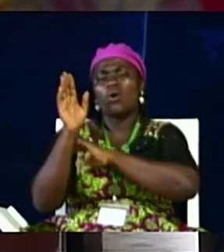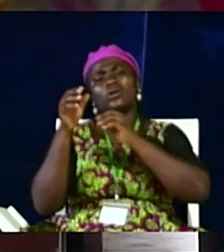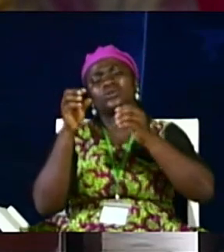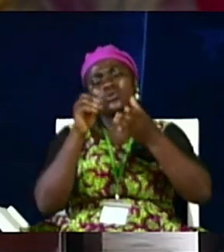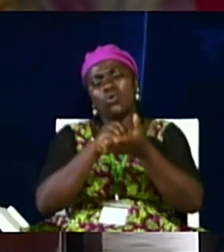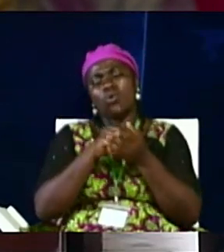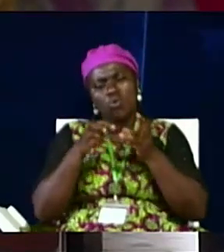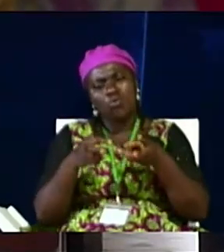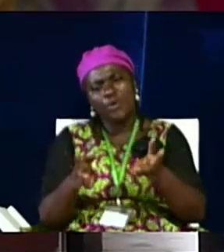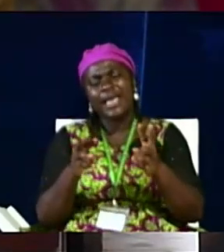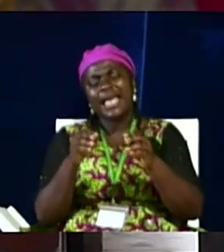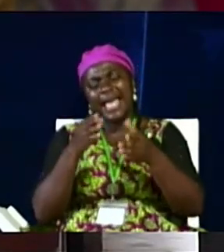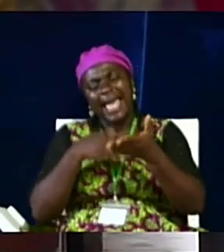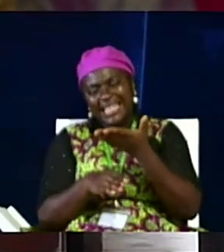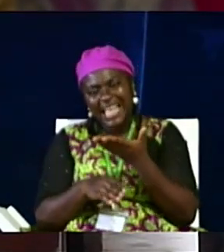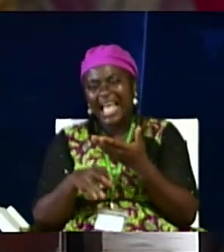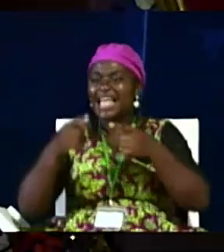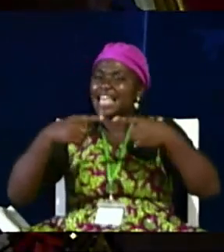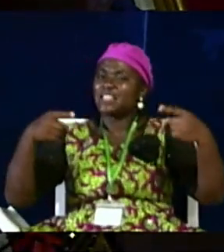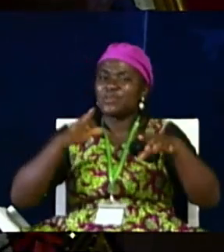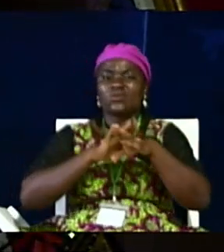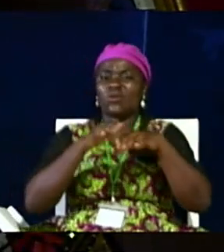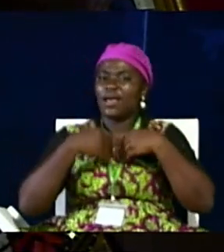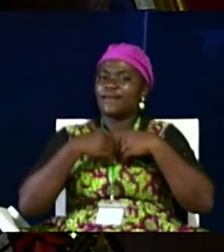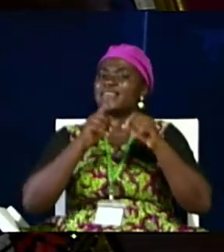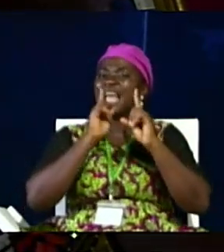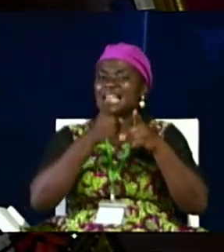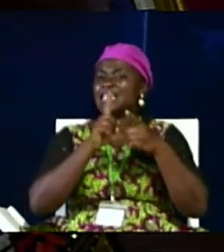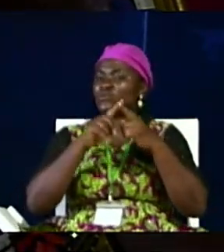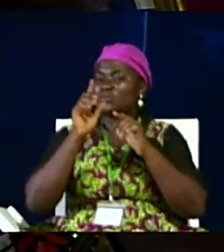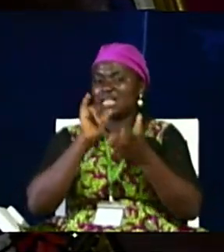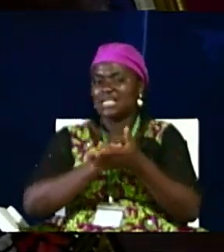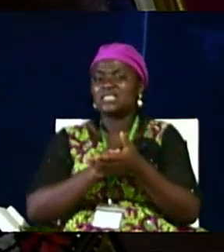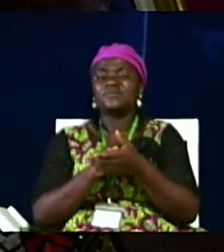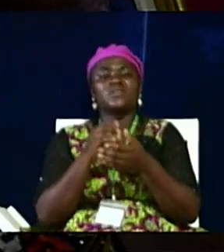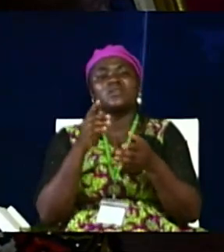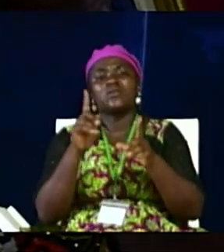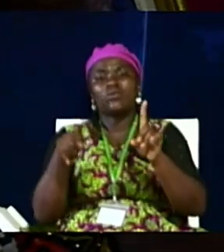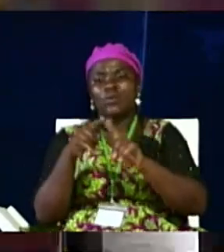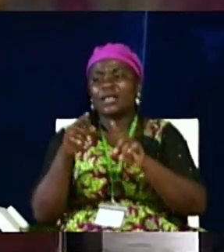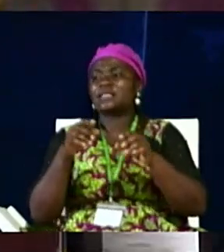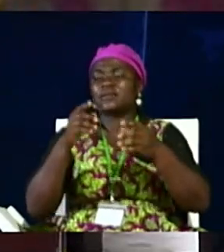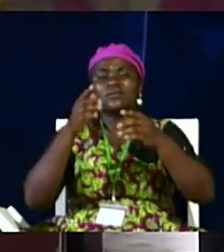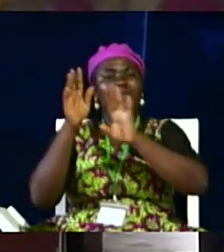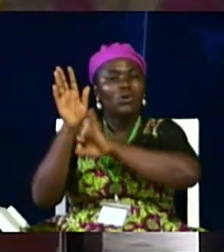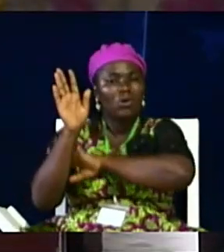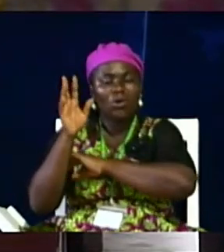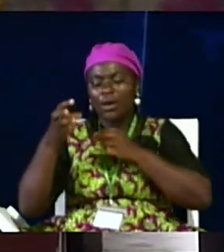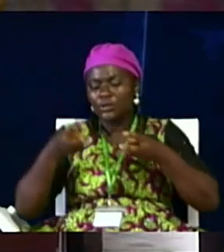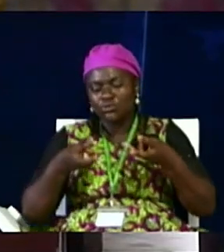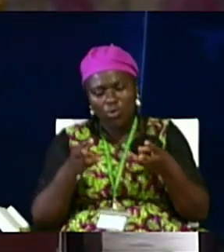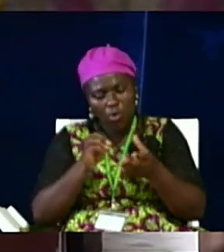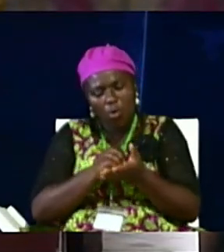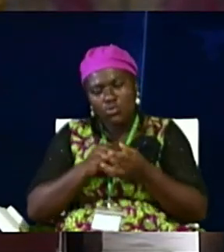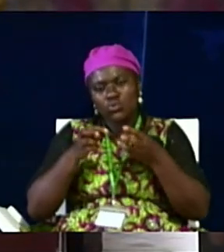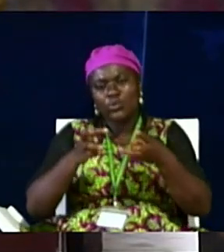no answer to that. When the God factor enters your life tonight,